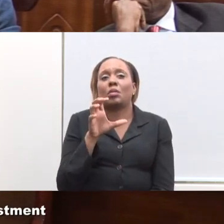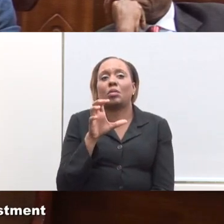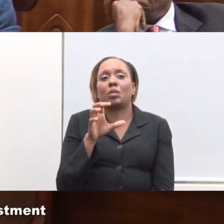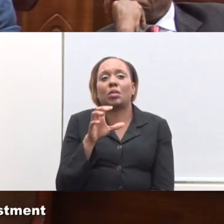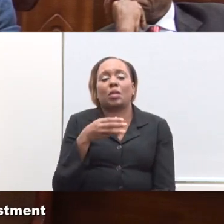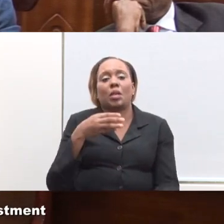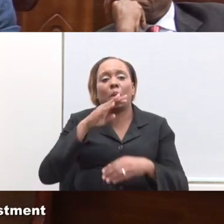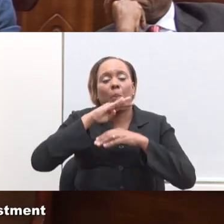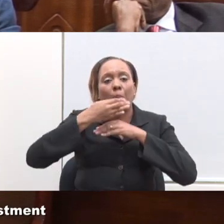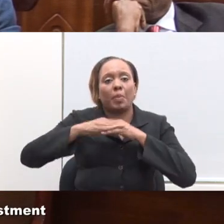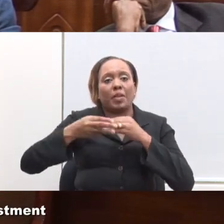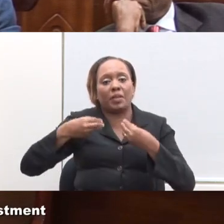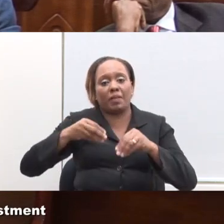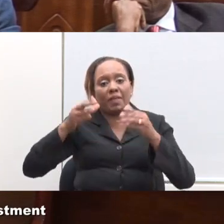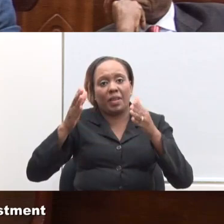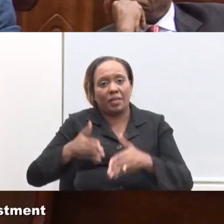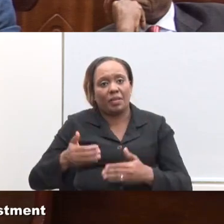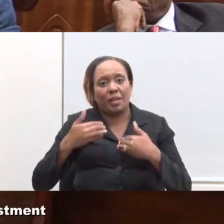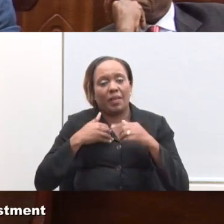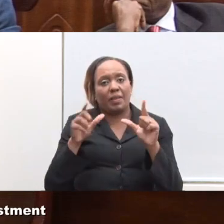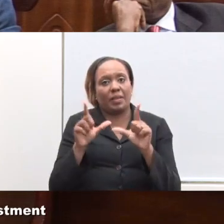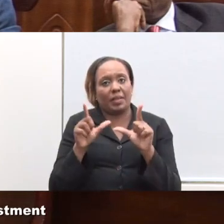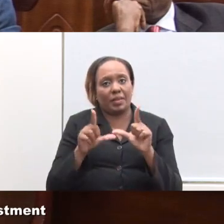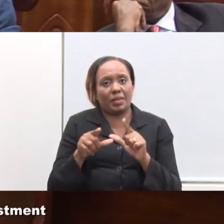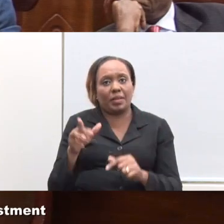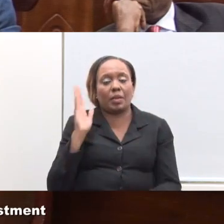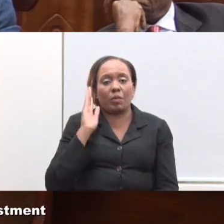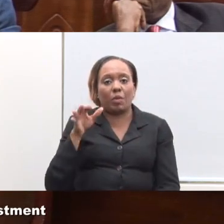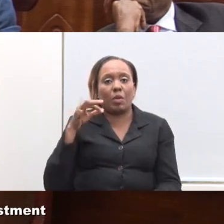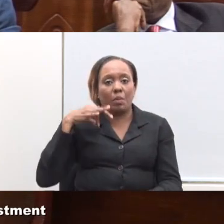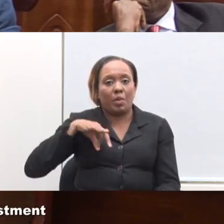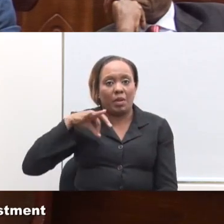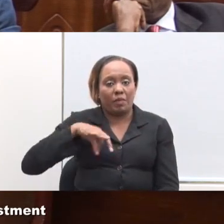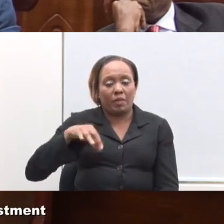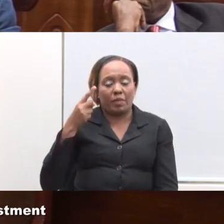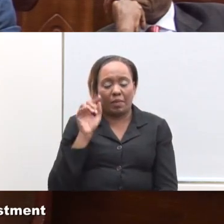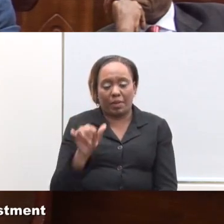vendors in this country, and they therefore will benefit from that.